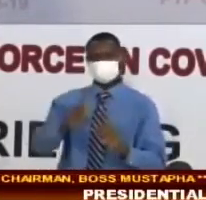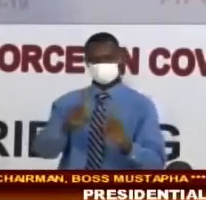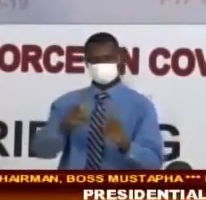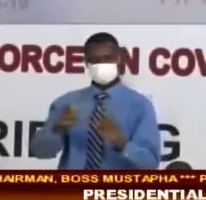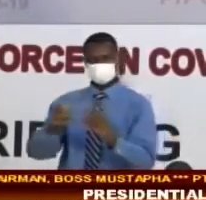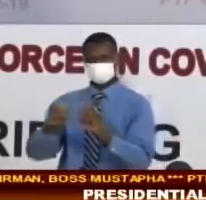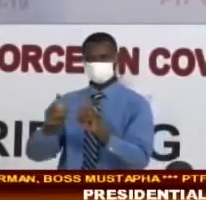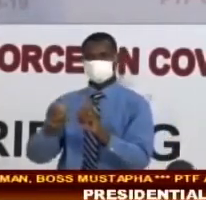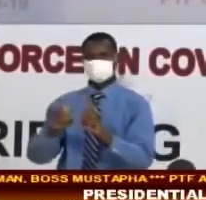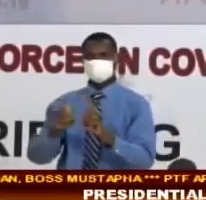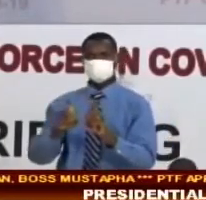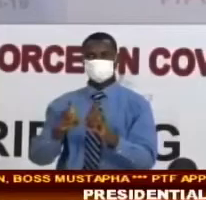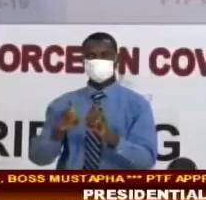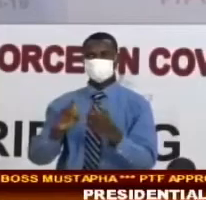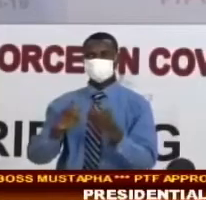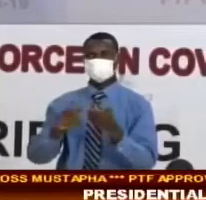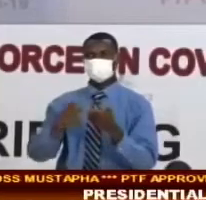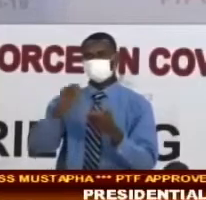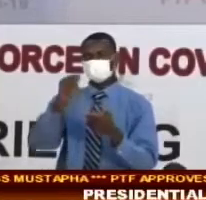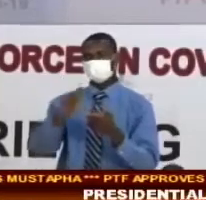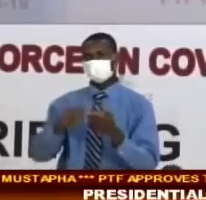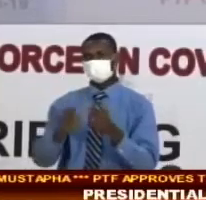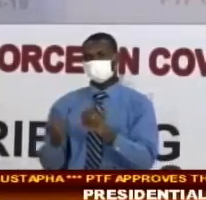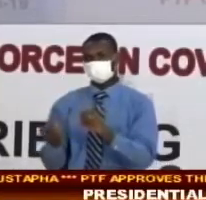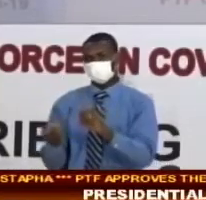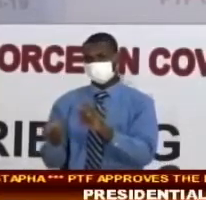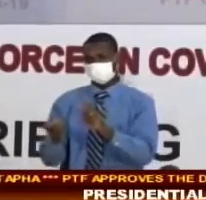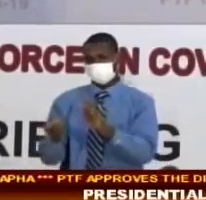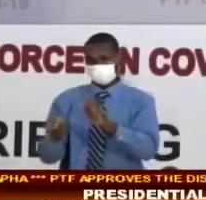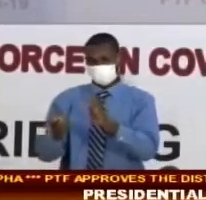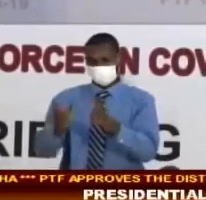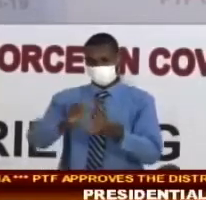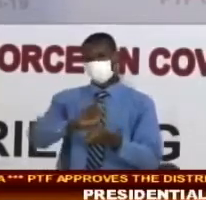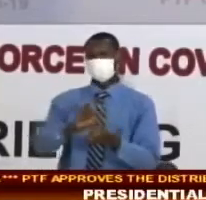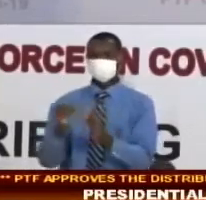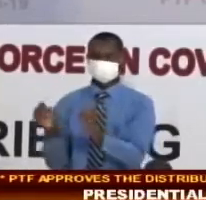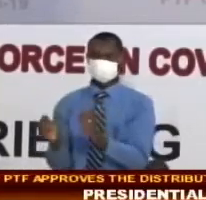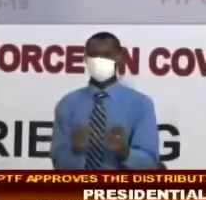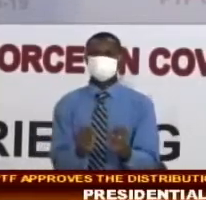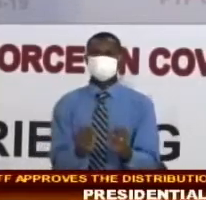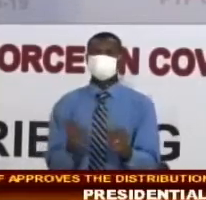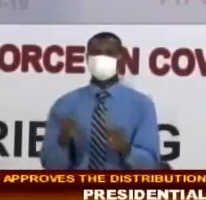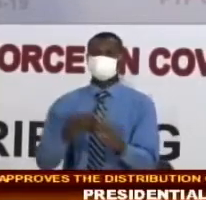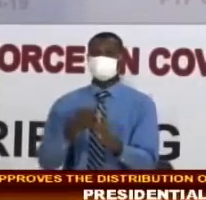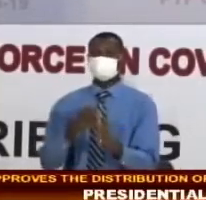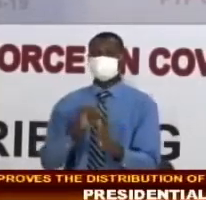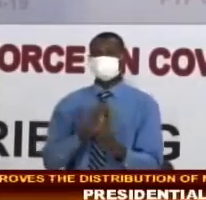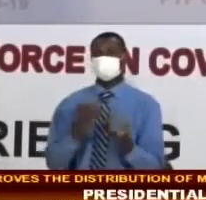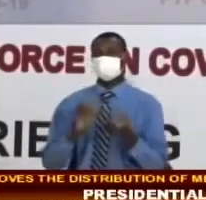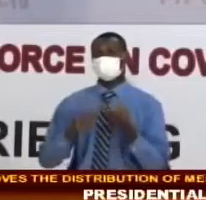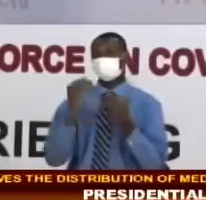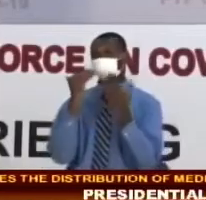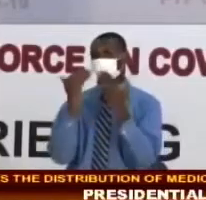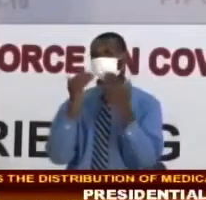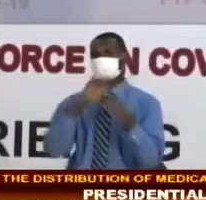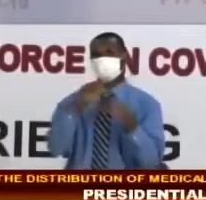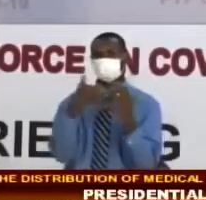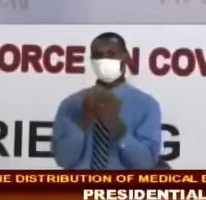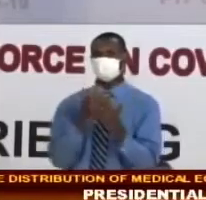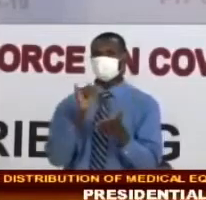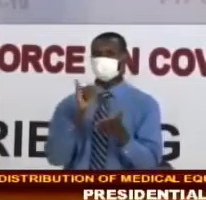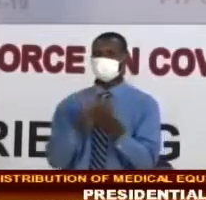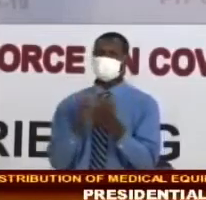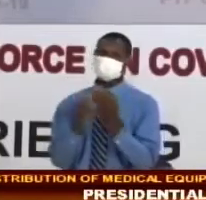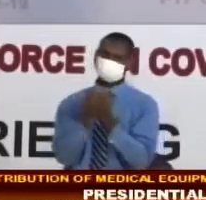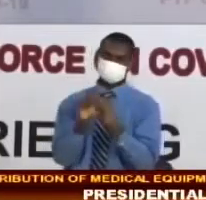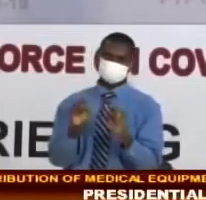change strategy. First is to thank those survivors who have been bold